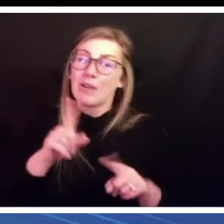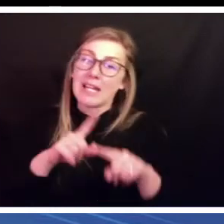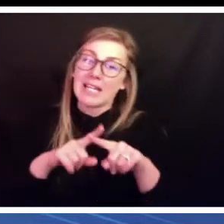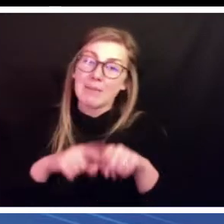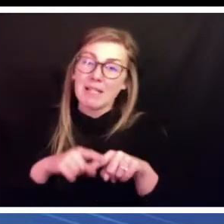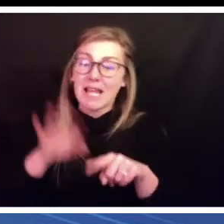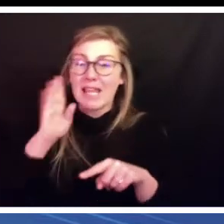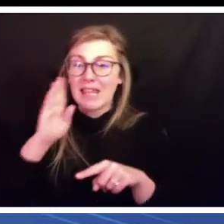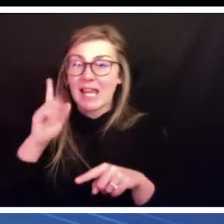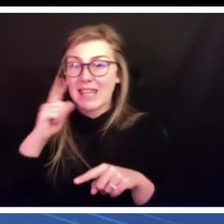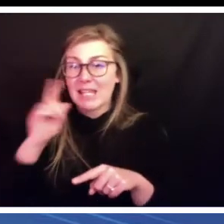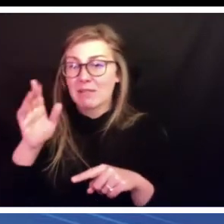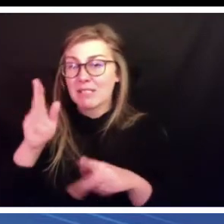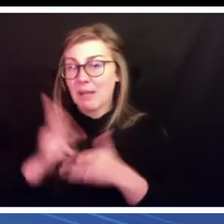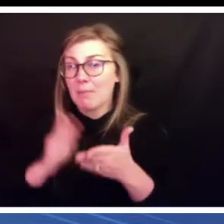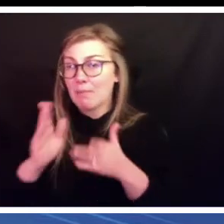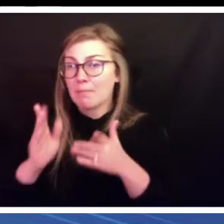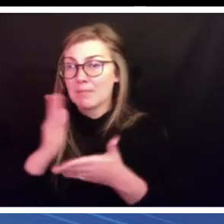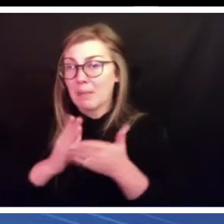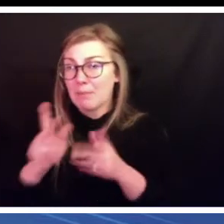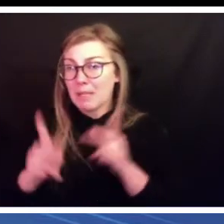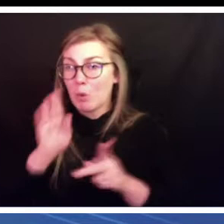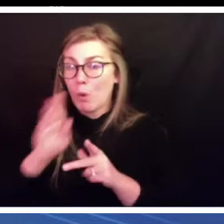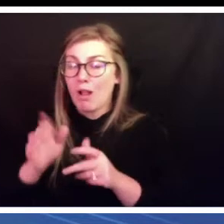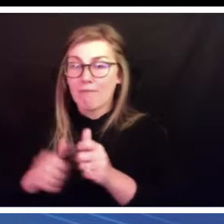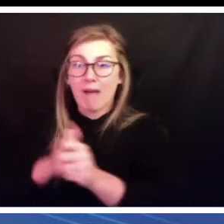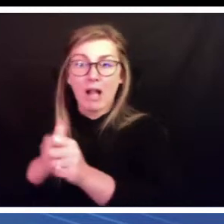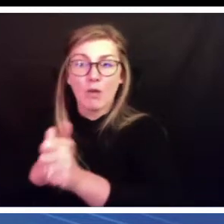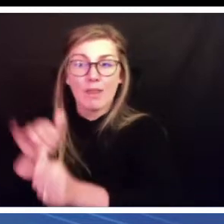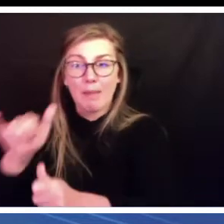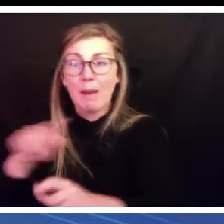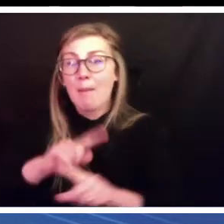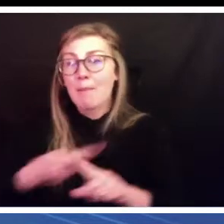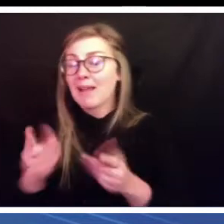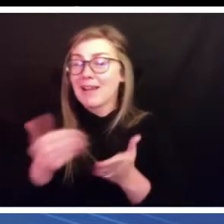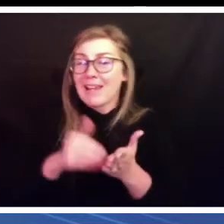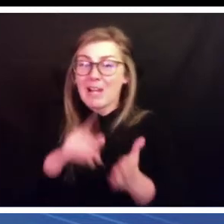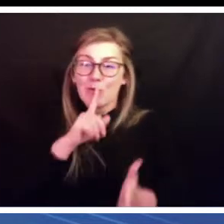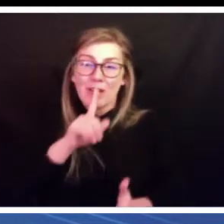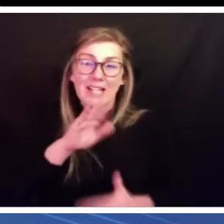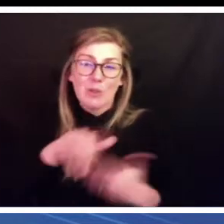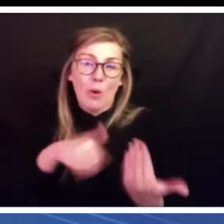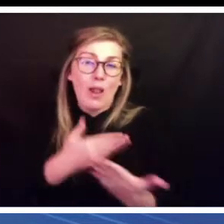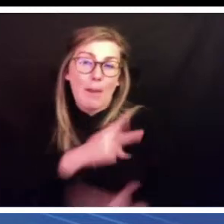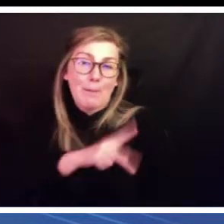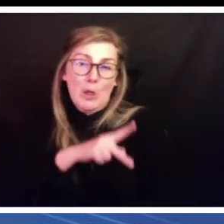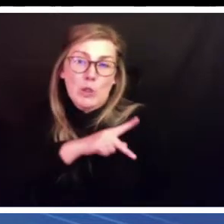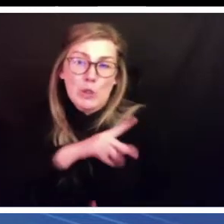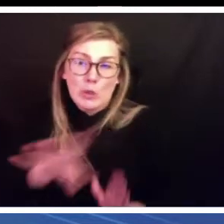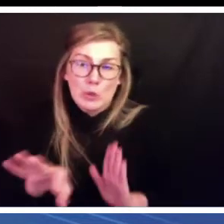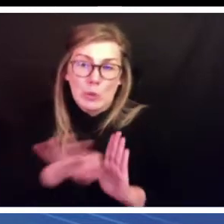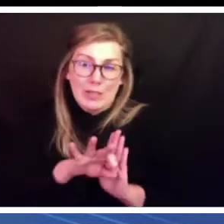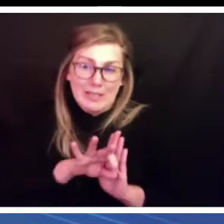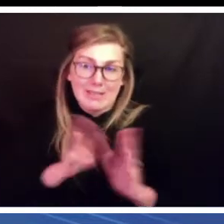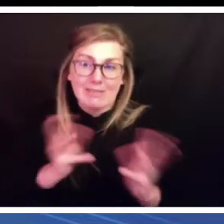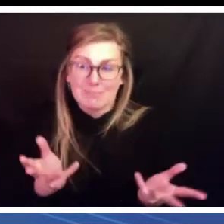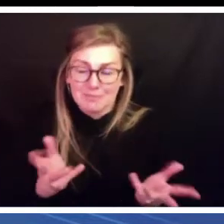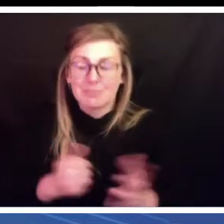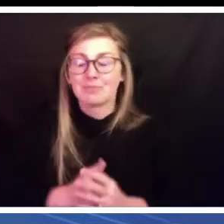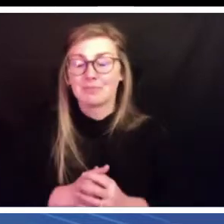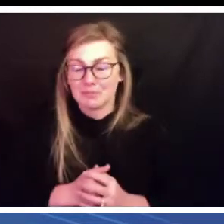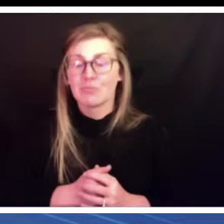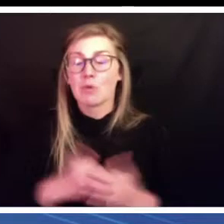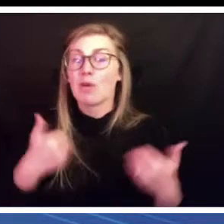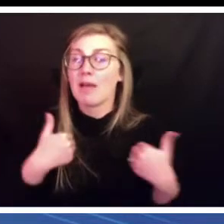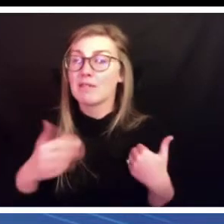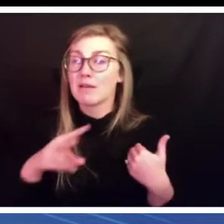it's very personal. It's a personal choice. And some, as I said, I have voiceover artists that